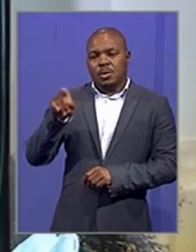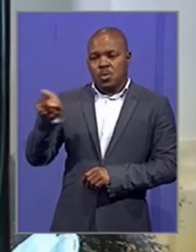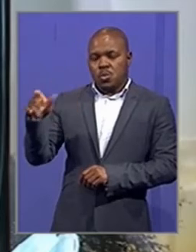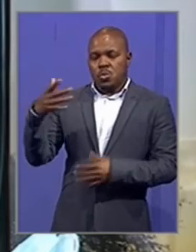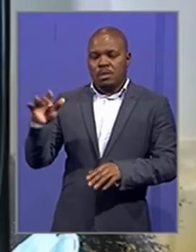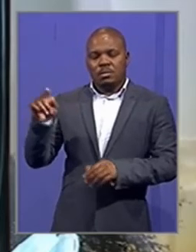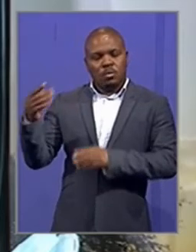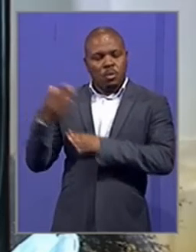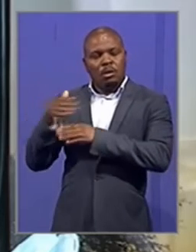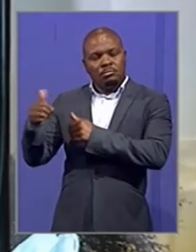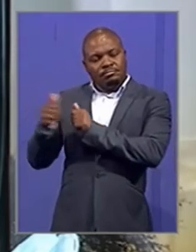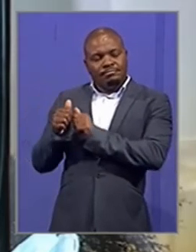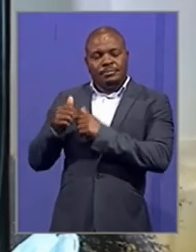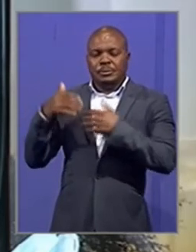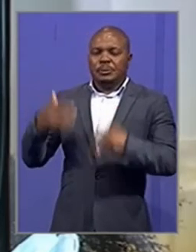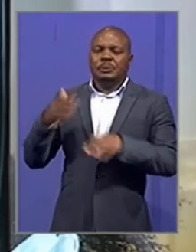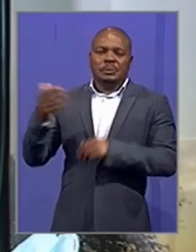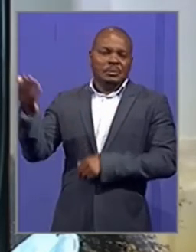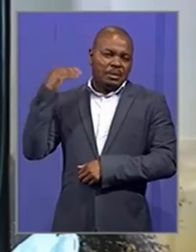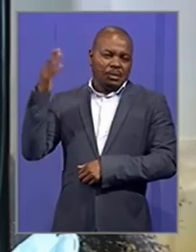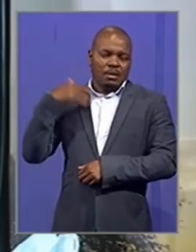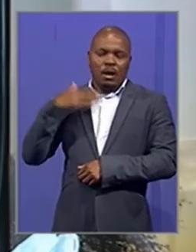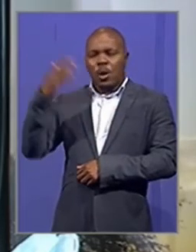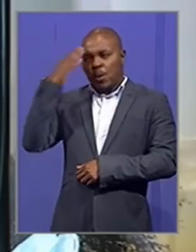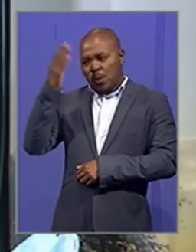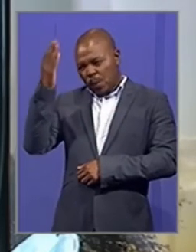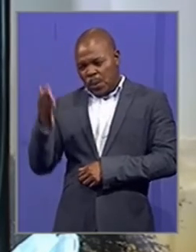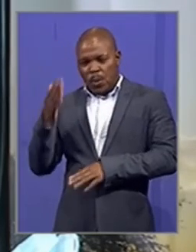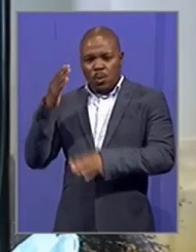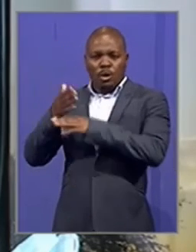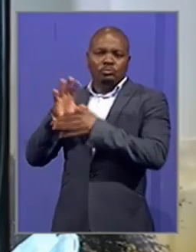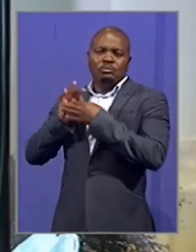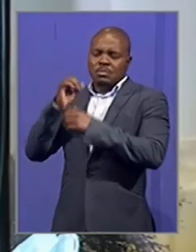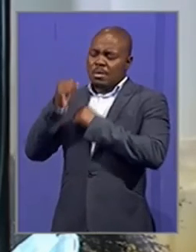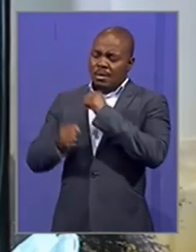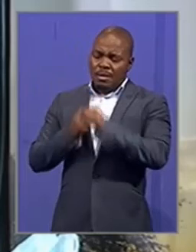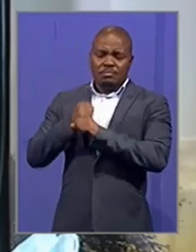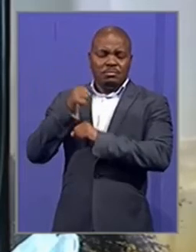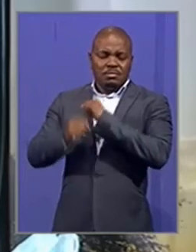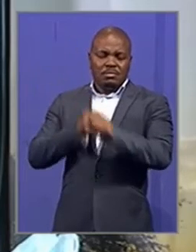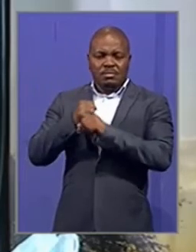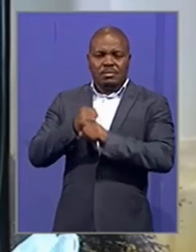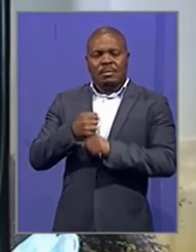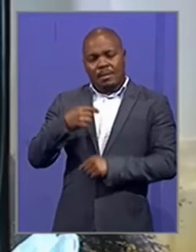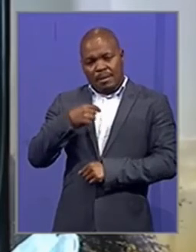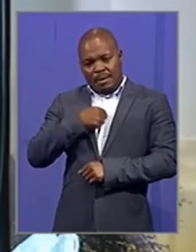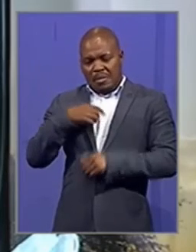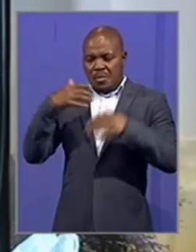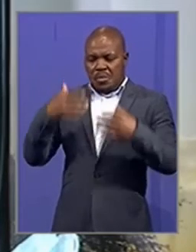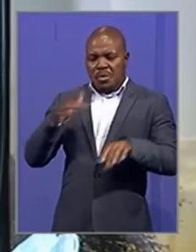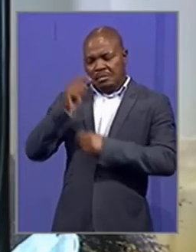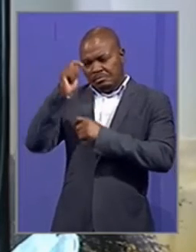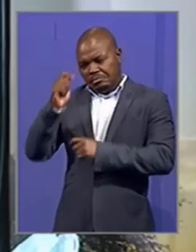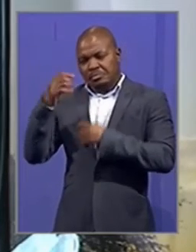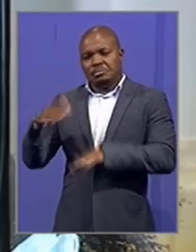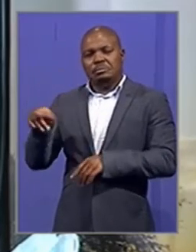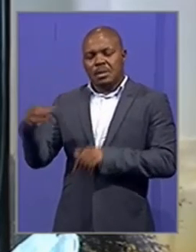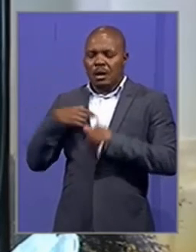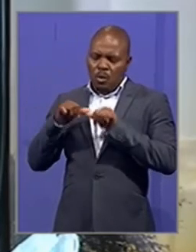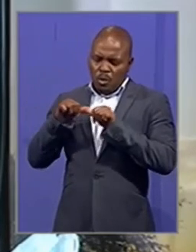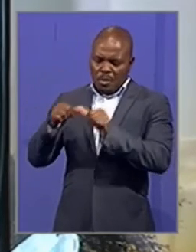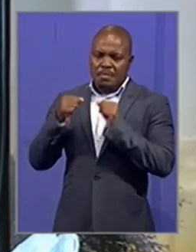mine, whom I have known and worked with for many years. I hold him in a very high regard, and I shall